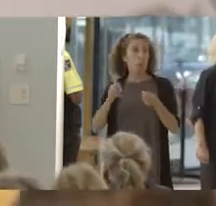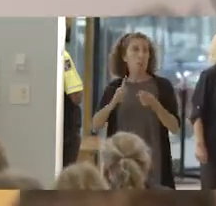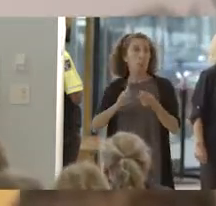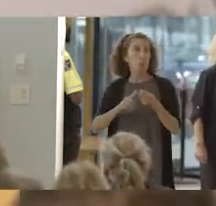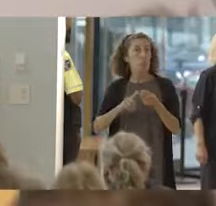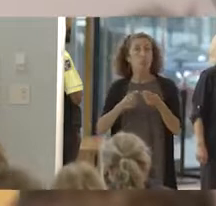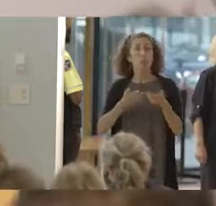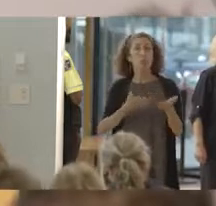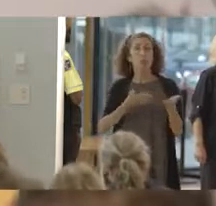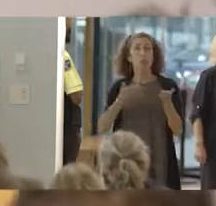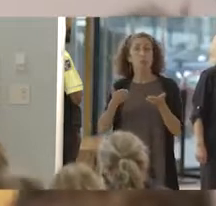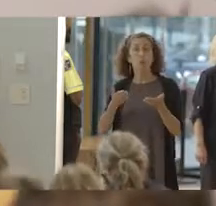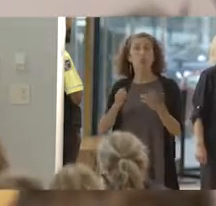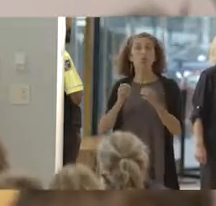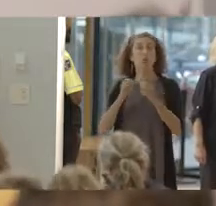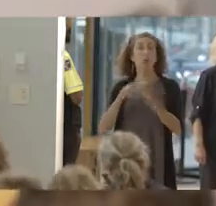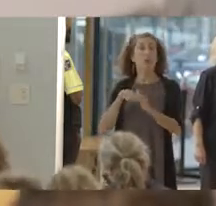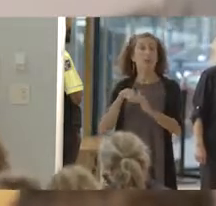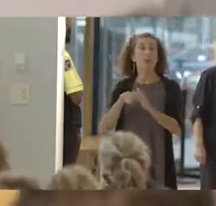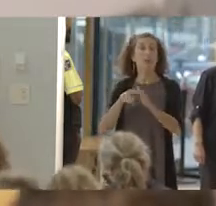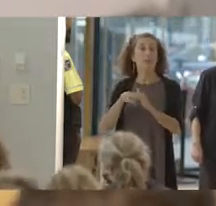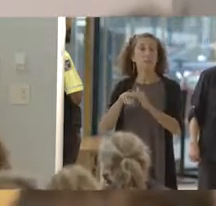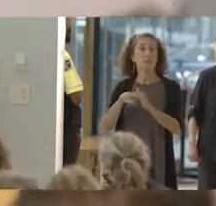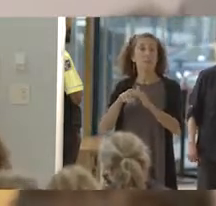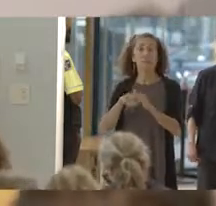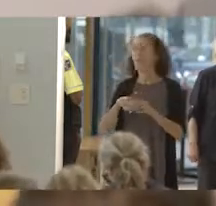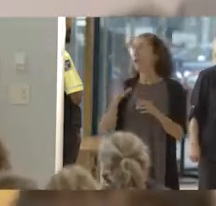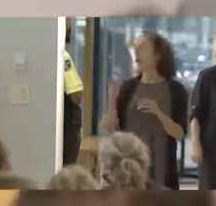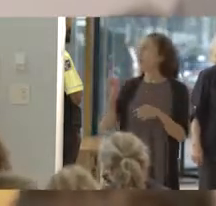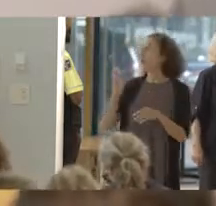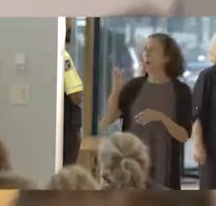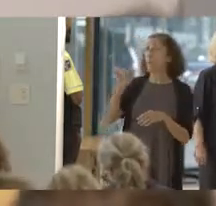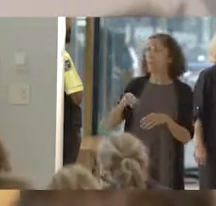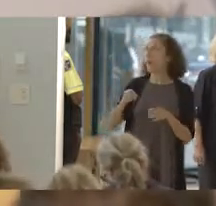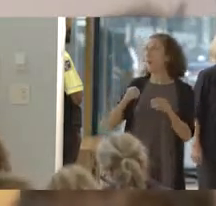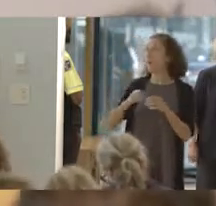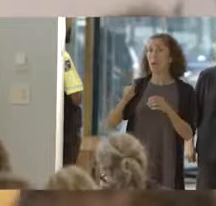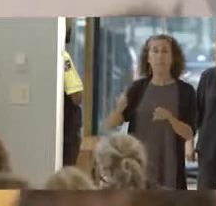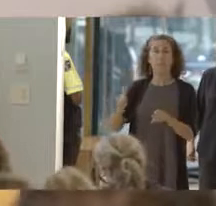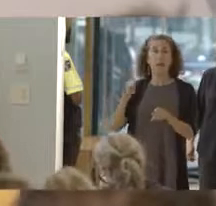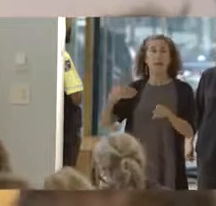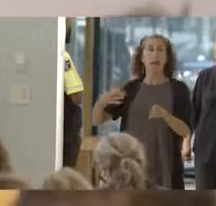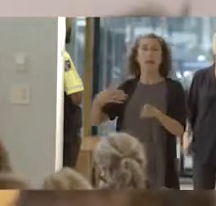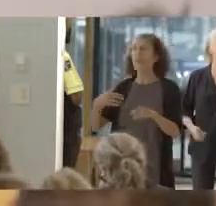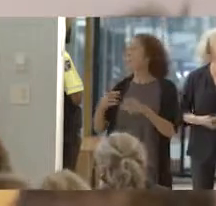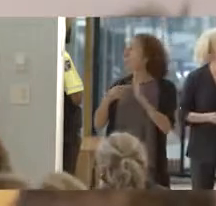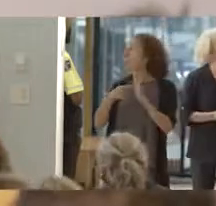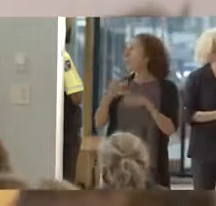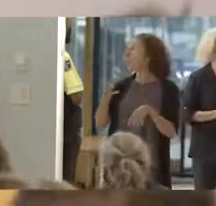introduce universal accessibility further back in the plaza. So just to go through the 4 segments